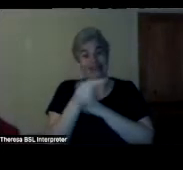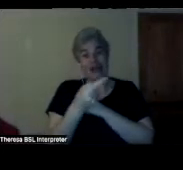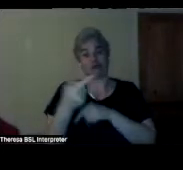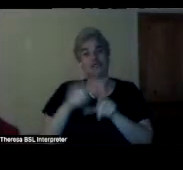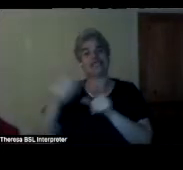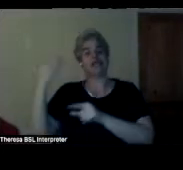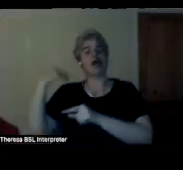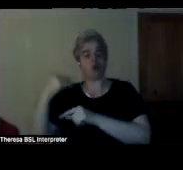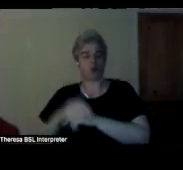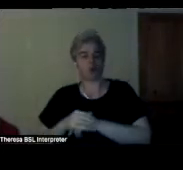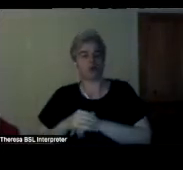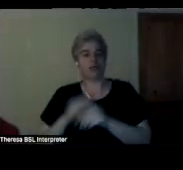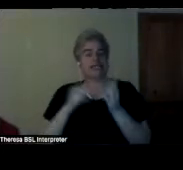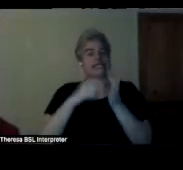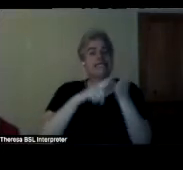Telemachus